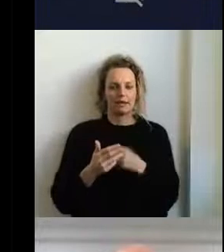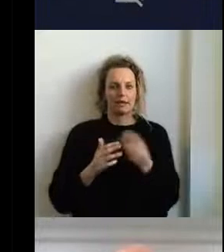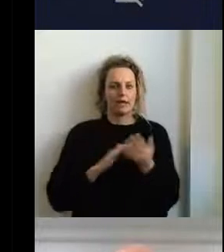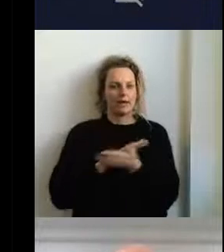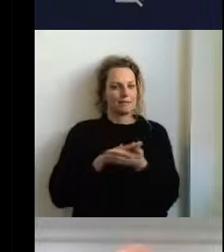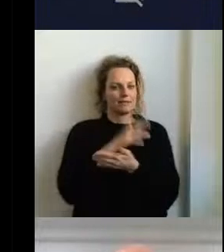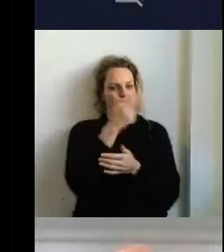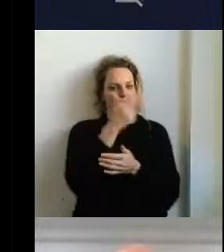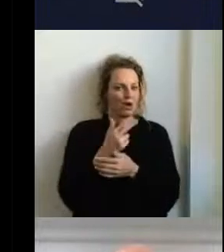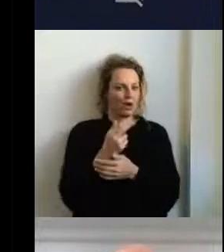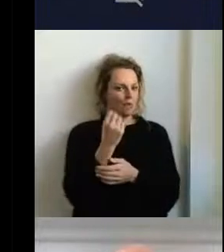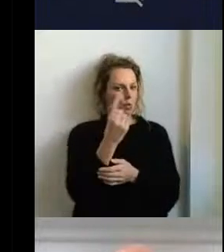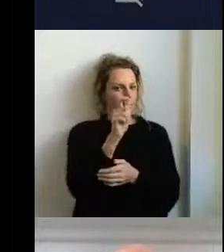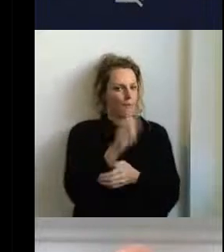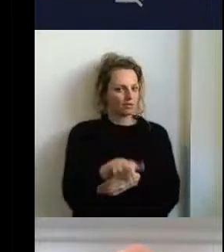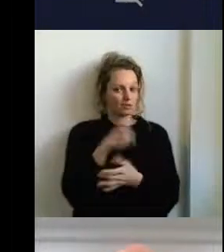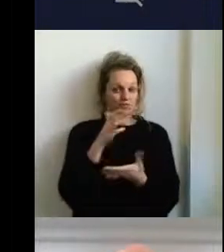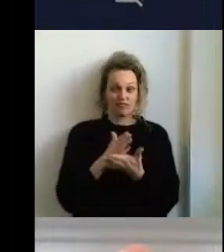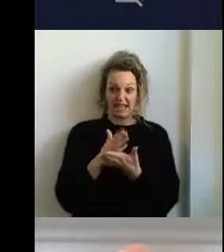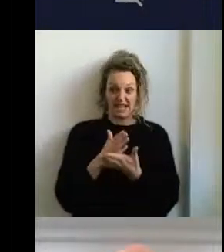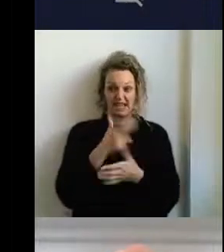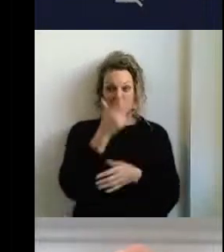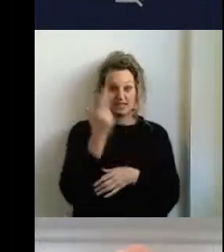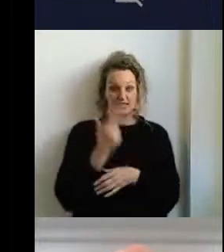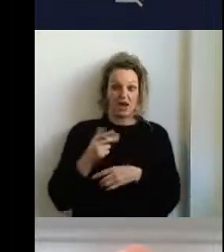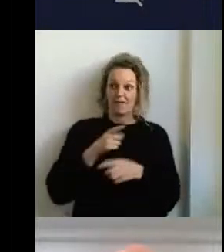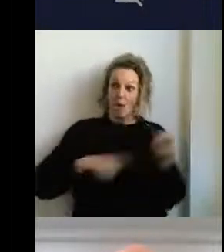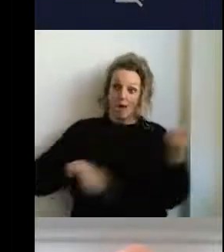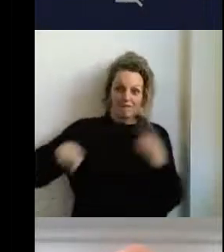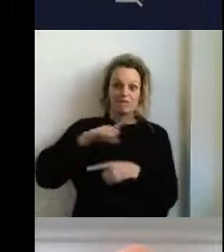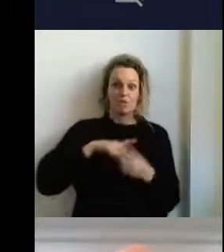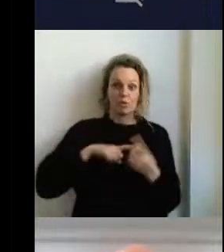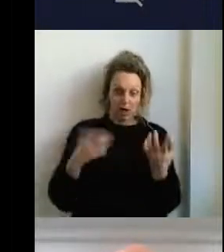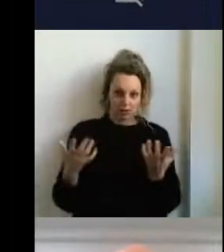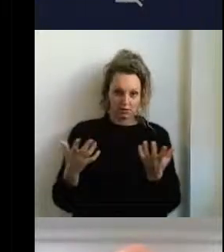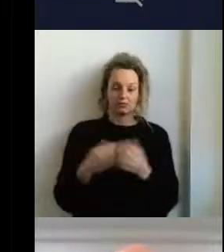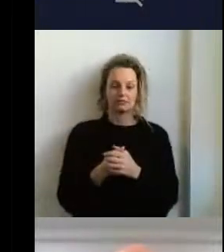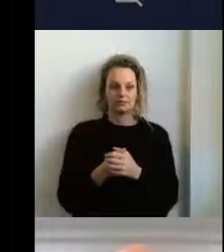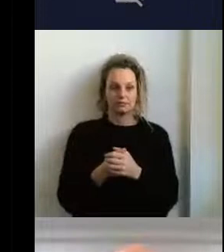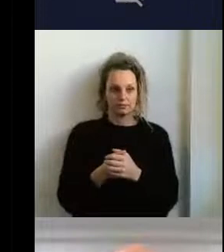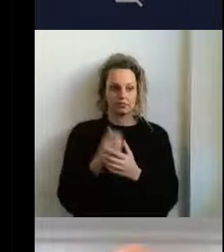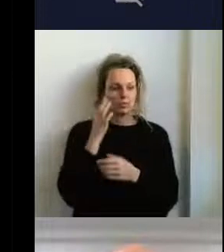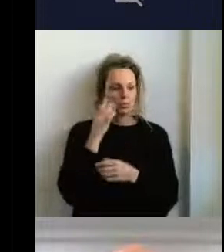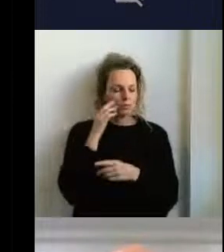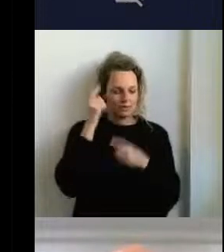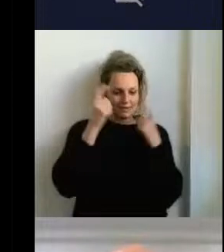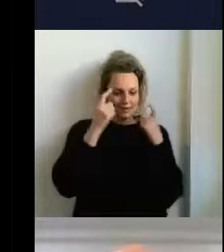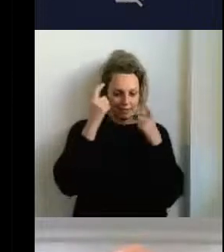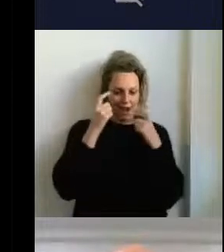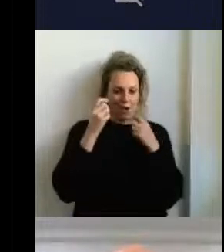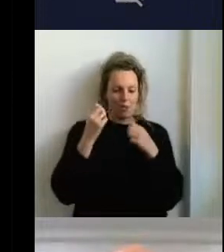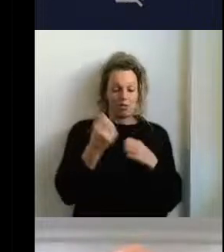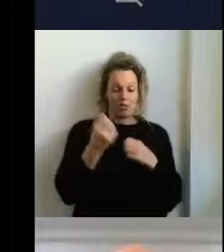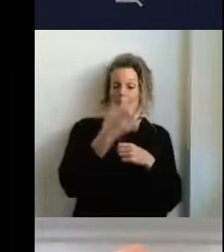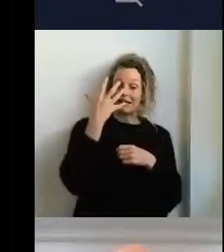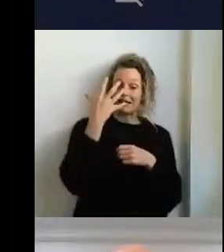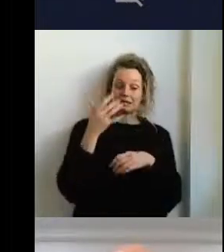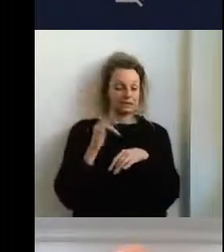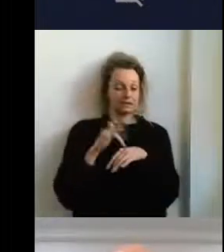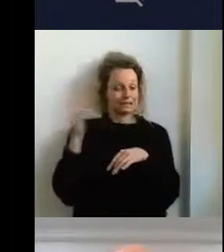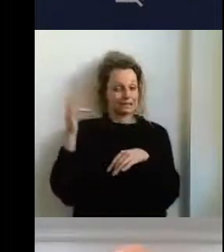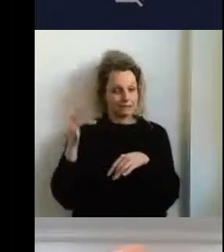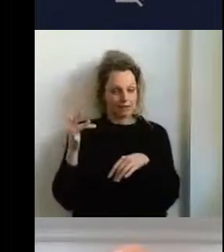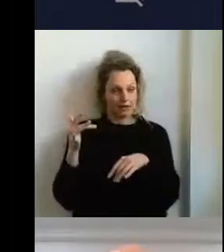one person. We're trying to design for everyone, right? So when we think about things like light sensitivity, like somebody like myself,